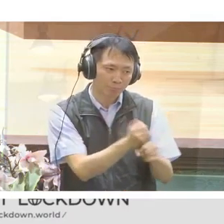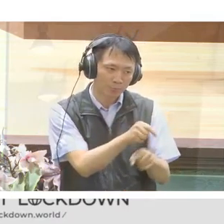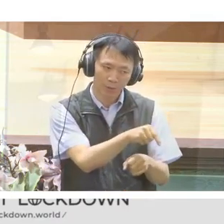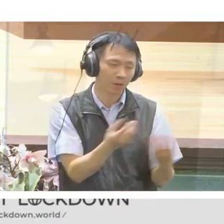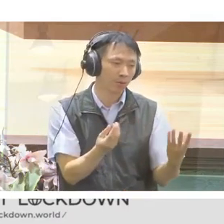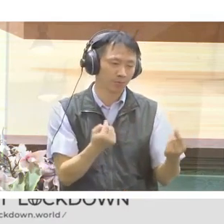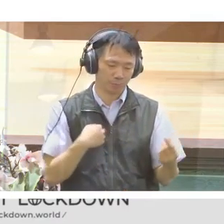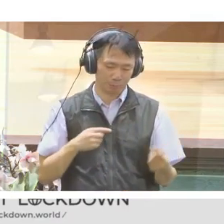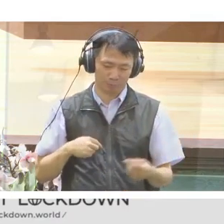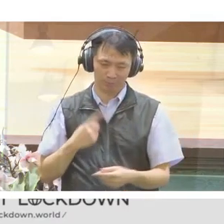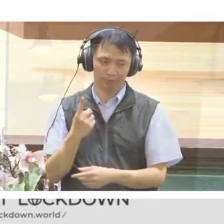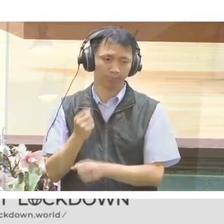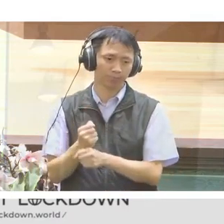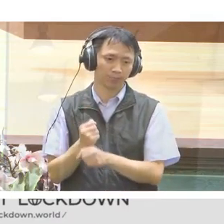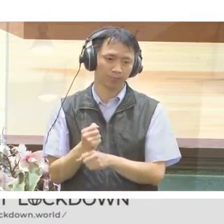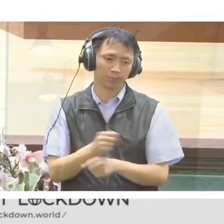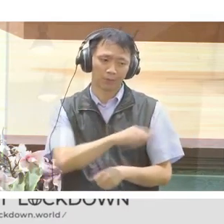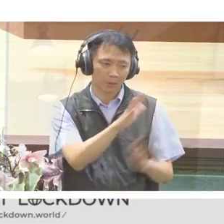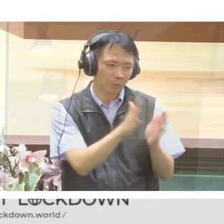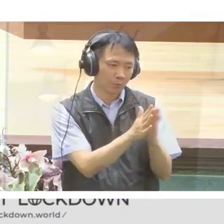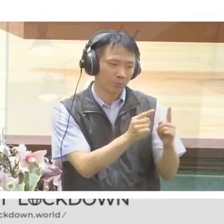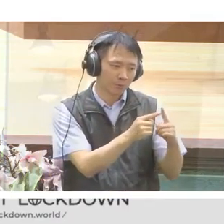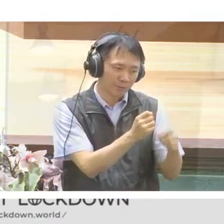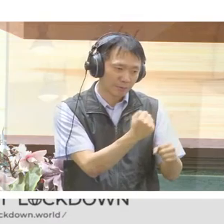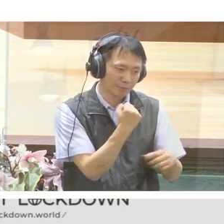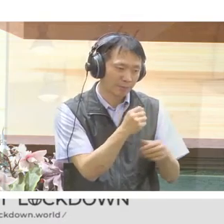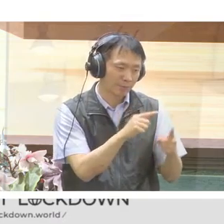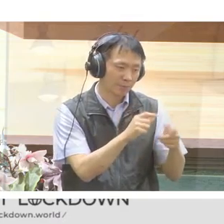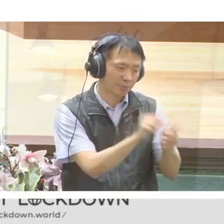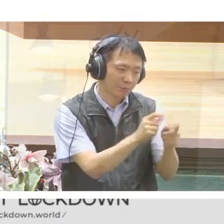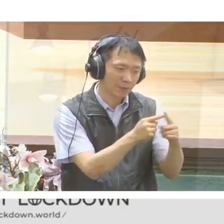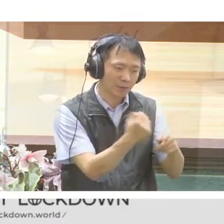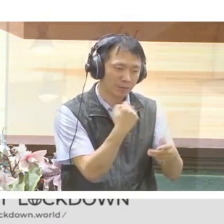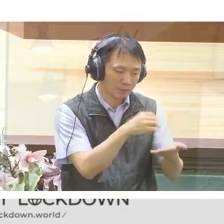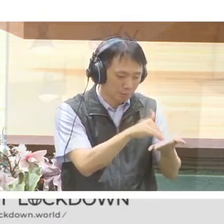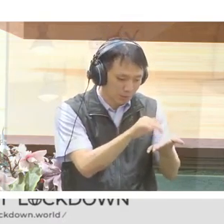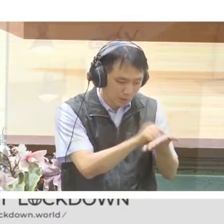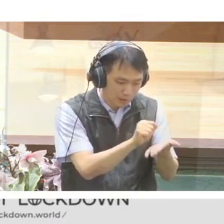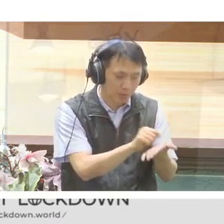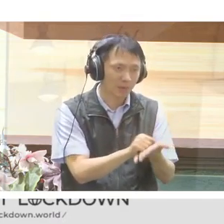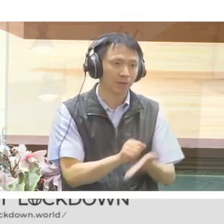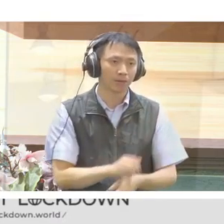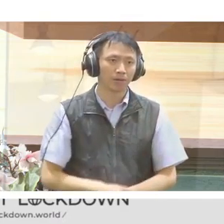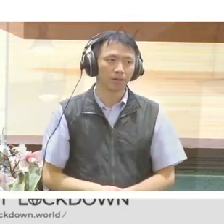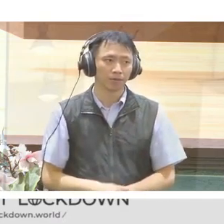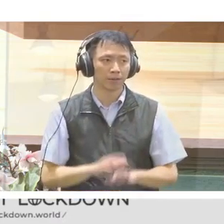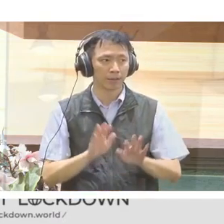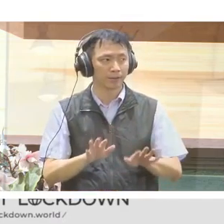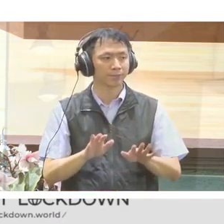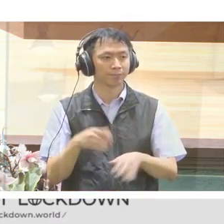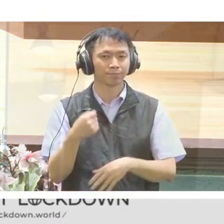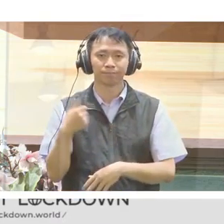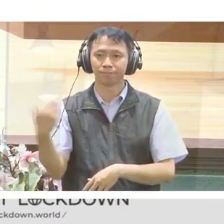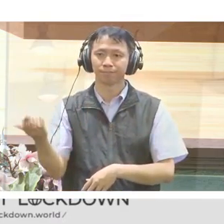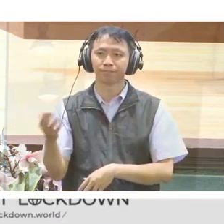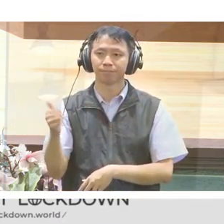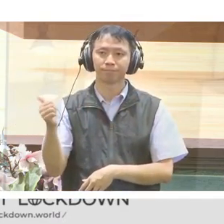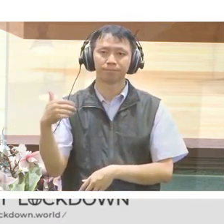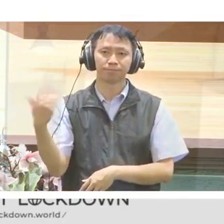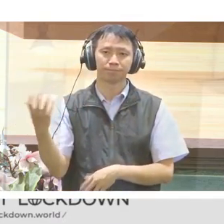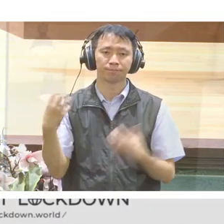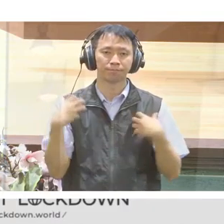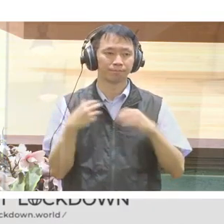know, people power type thing. So I'm going to hand you back to Mark now to kind of recap and throw some